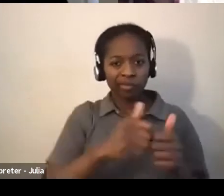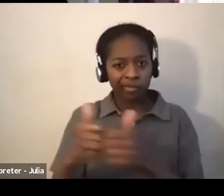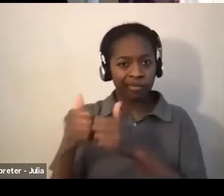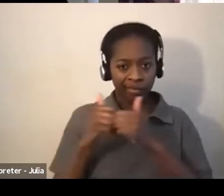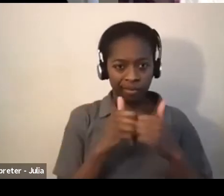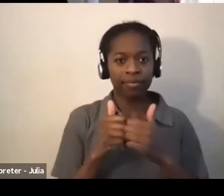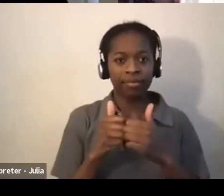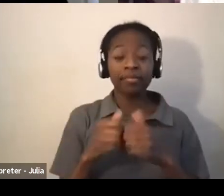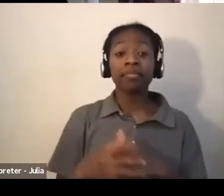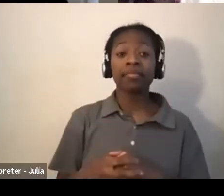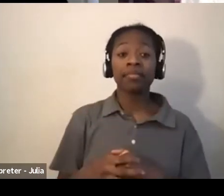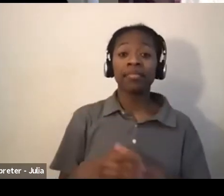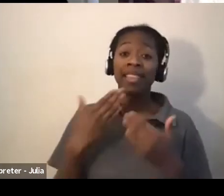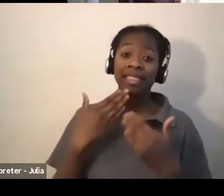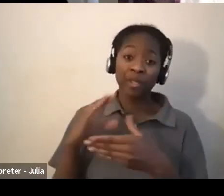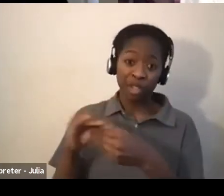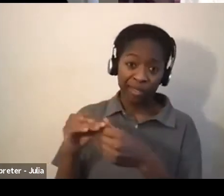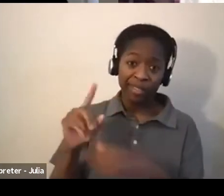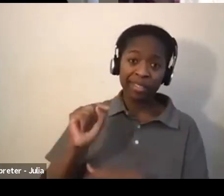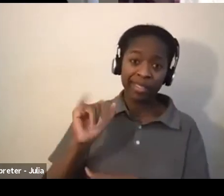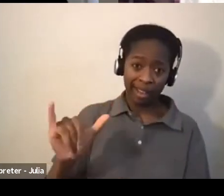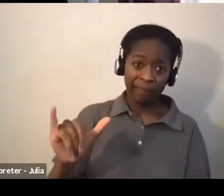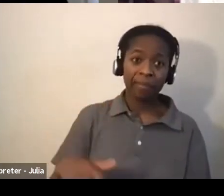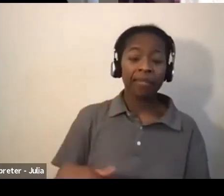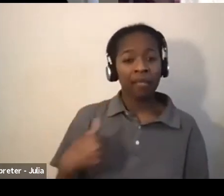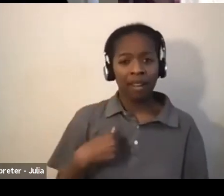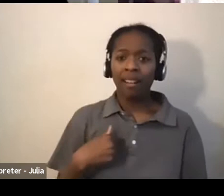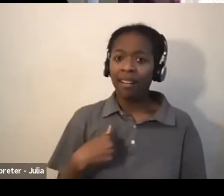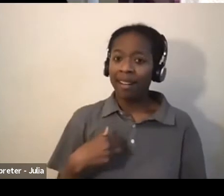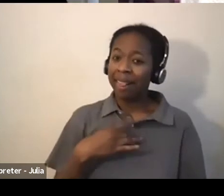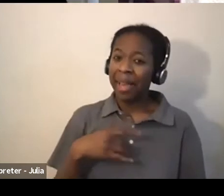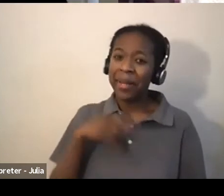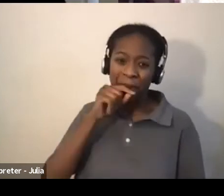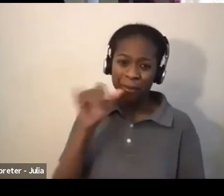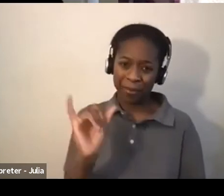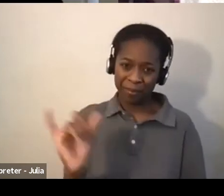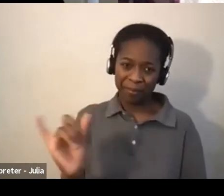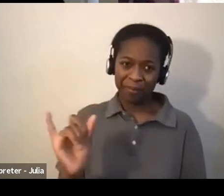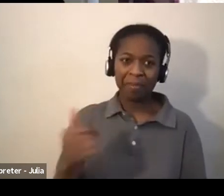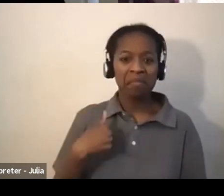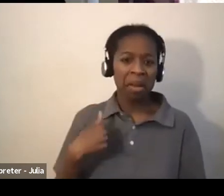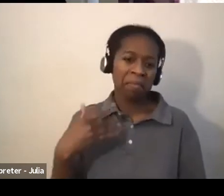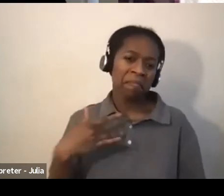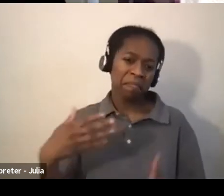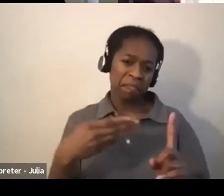So thank you for sharing that, Tyler. I'm a big fan of Twitter as well. It's probably the one I use the most.